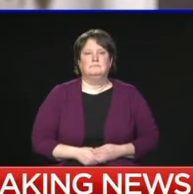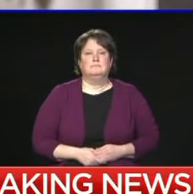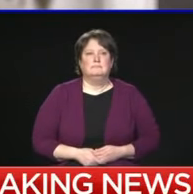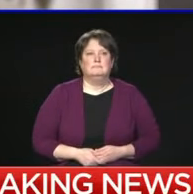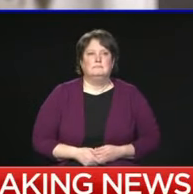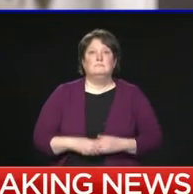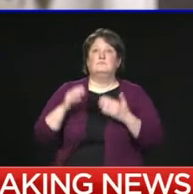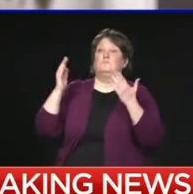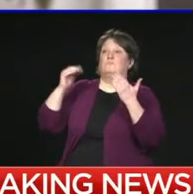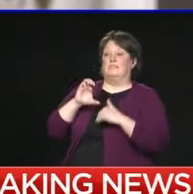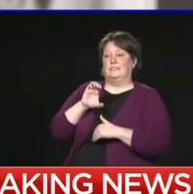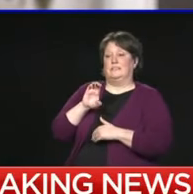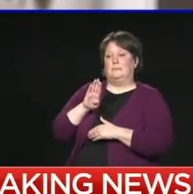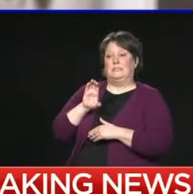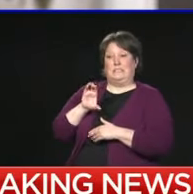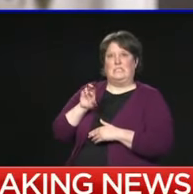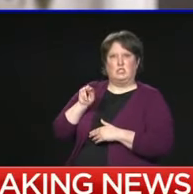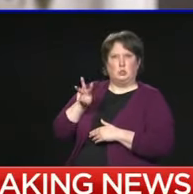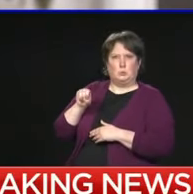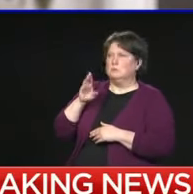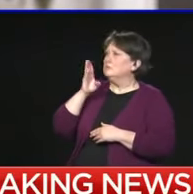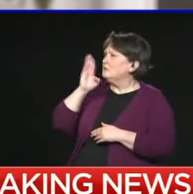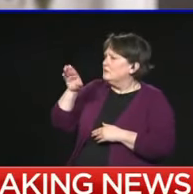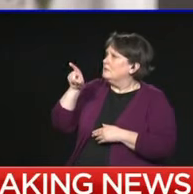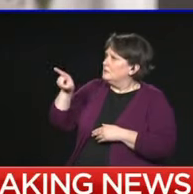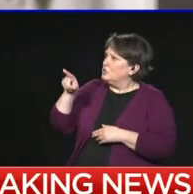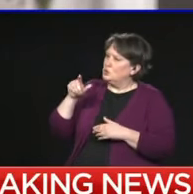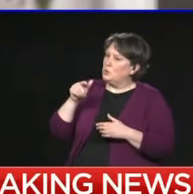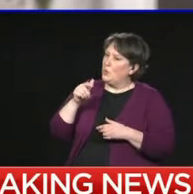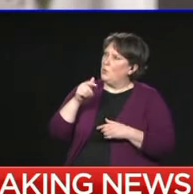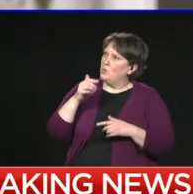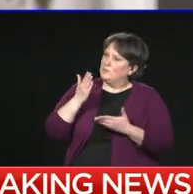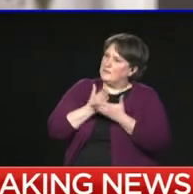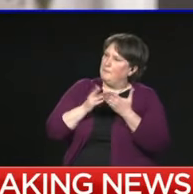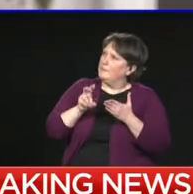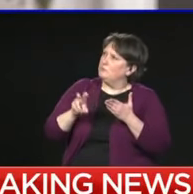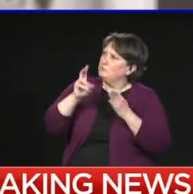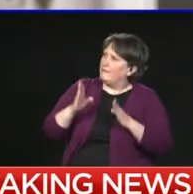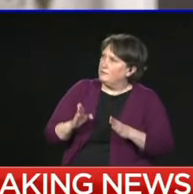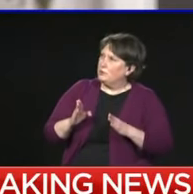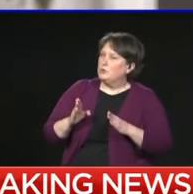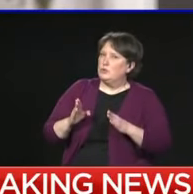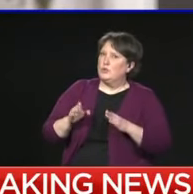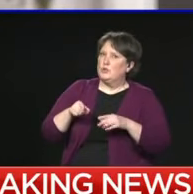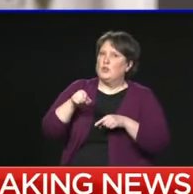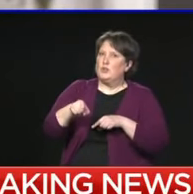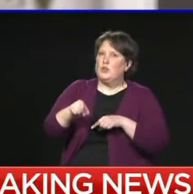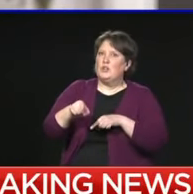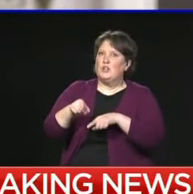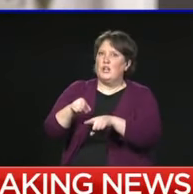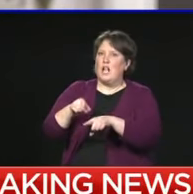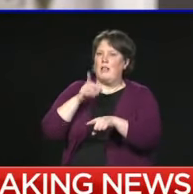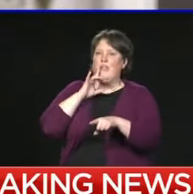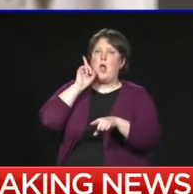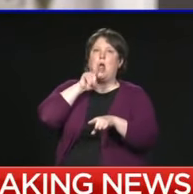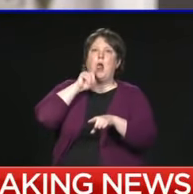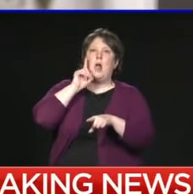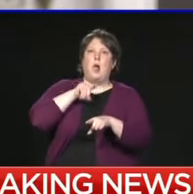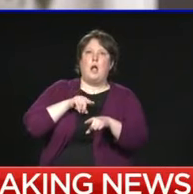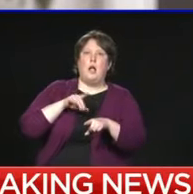Olivia Stefanovic, CBC News. Prime Minister, we've learned that sick Canadian travelers are masking COVID-19 symptoms to get through